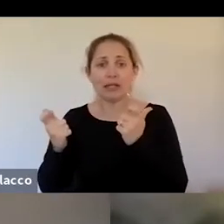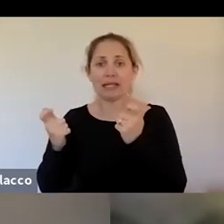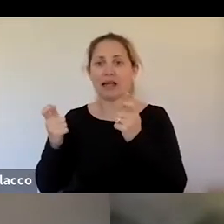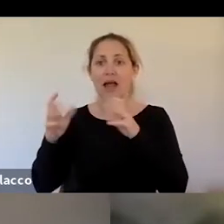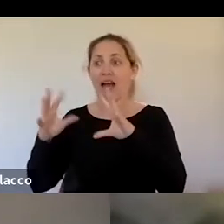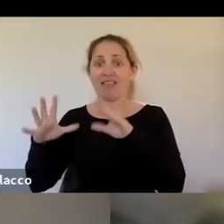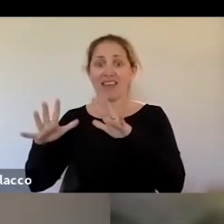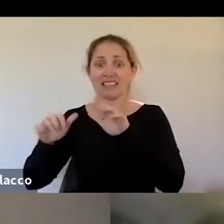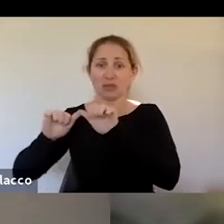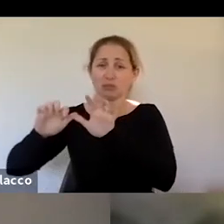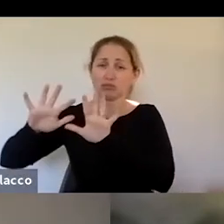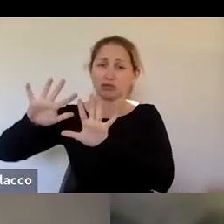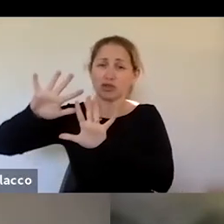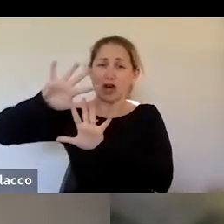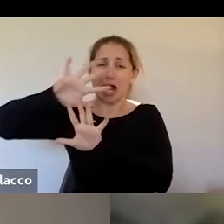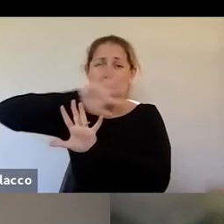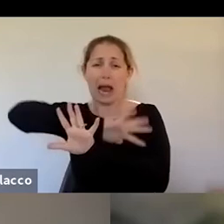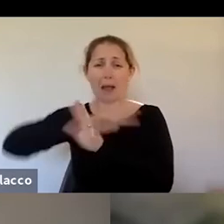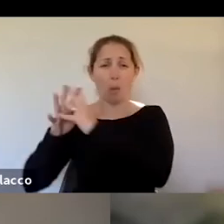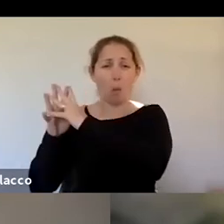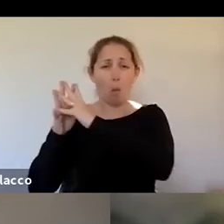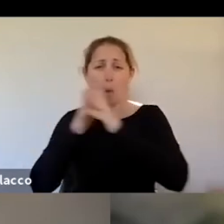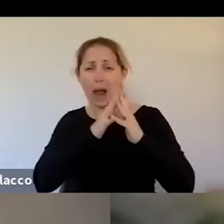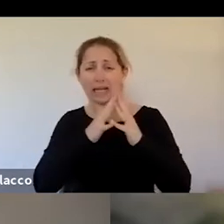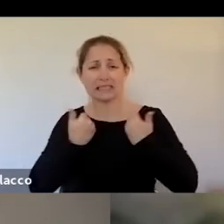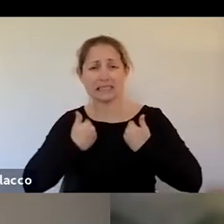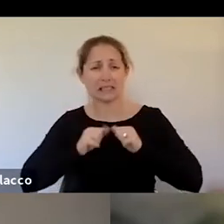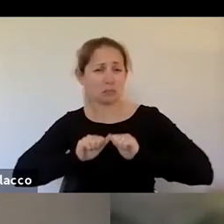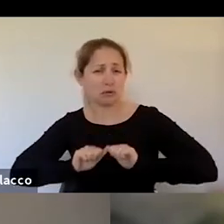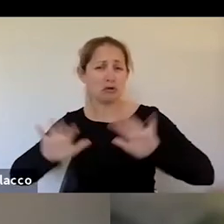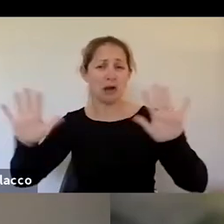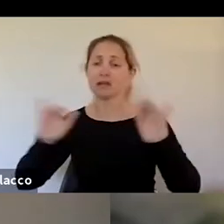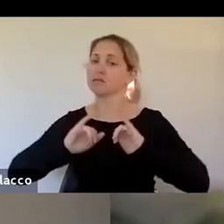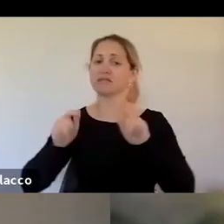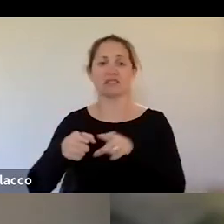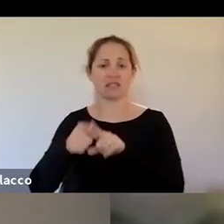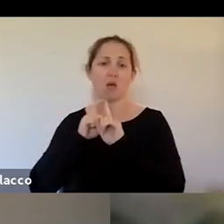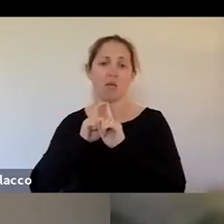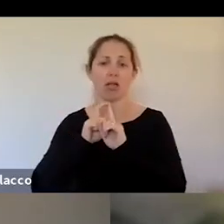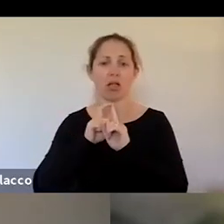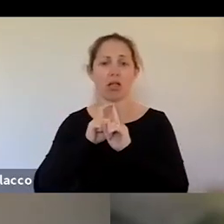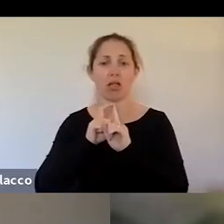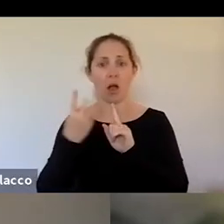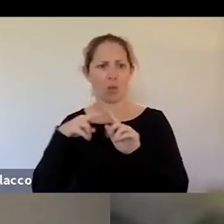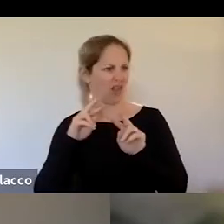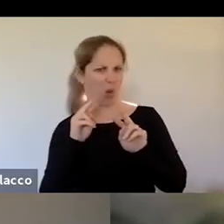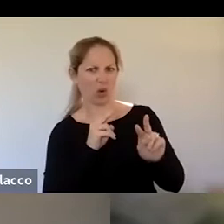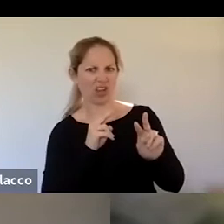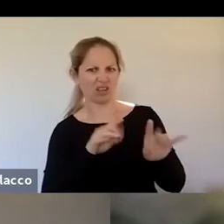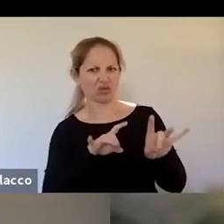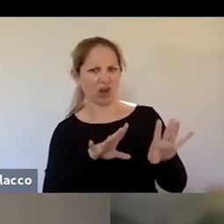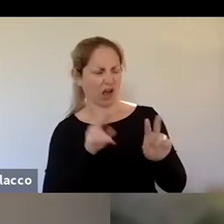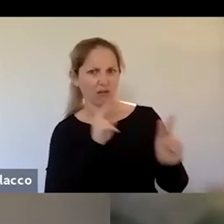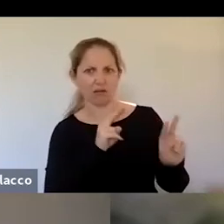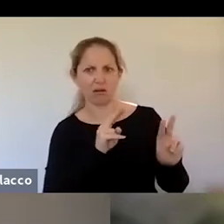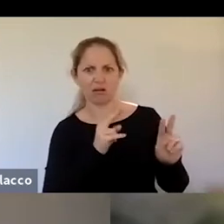to the West Coast. You know, it was really a very difficult situation. And meanwhile, we were looking at Australia and New Zealand saying, oh my